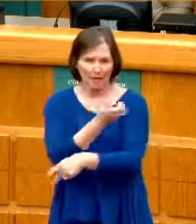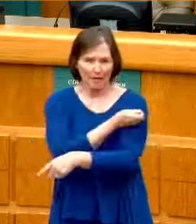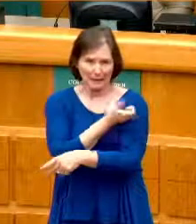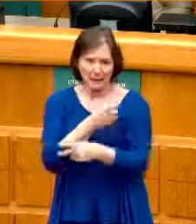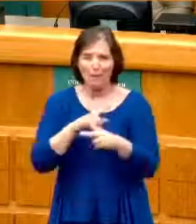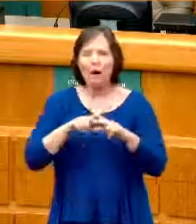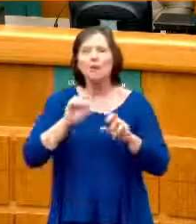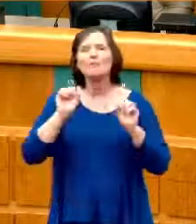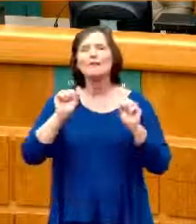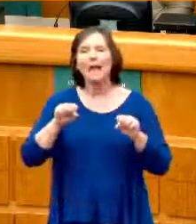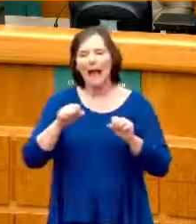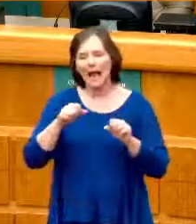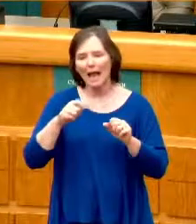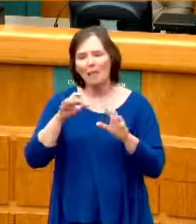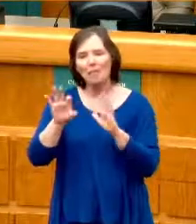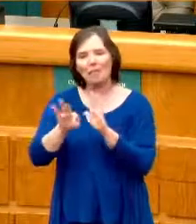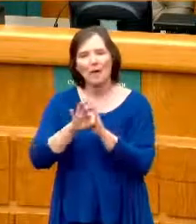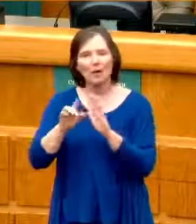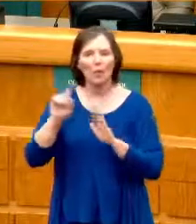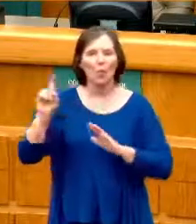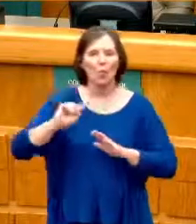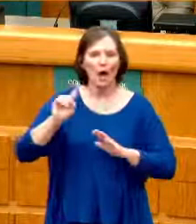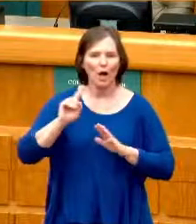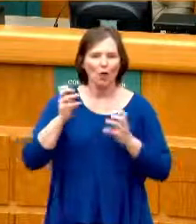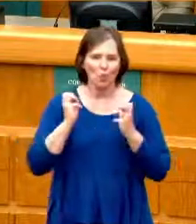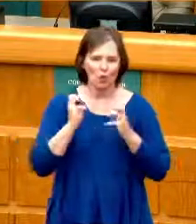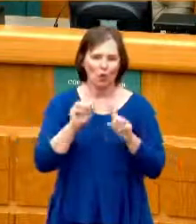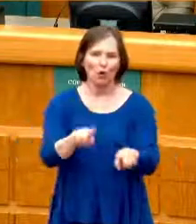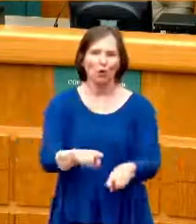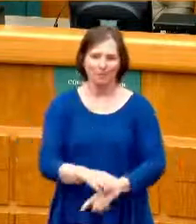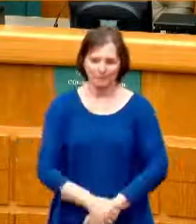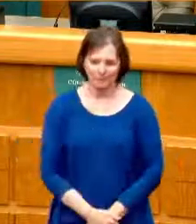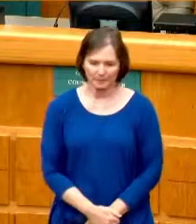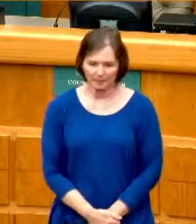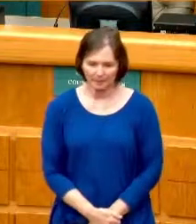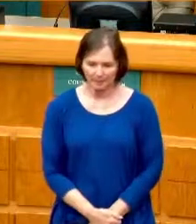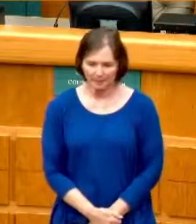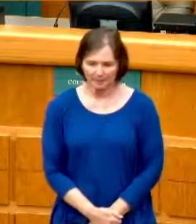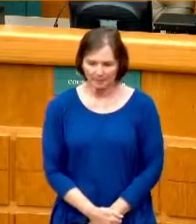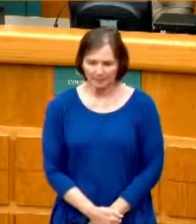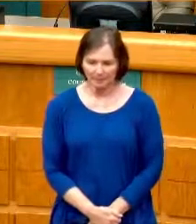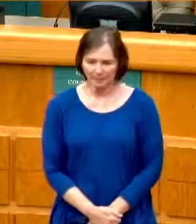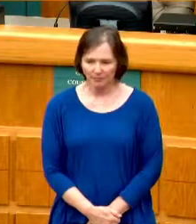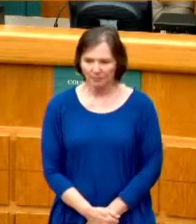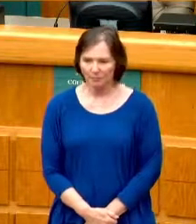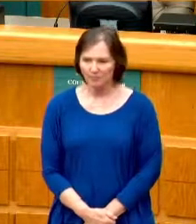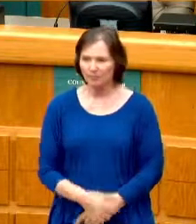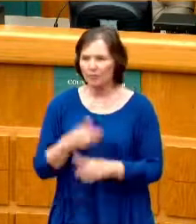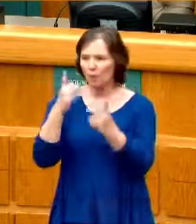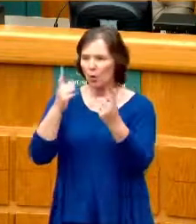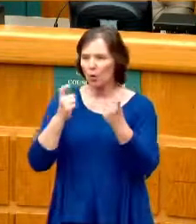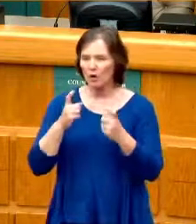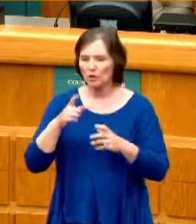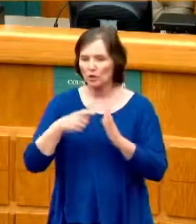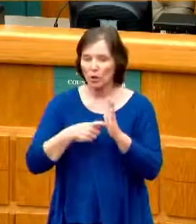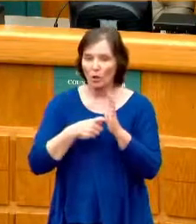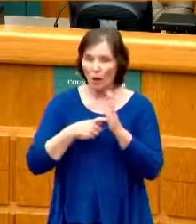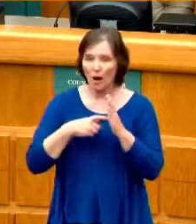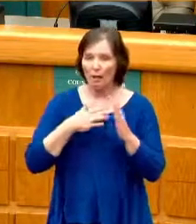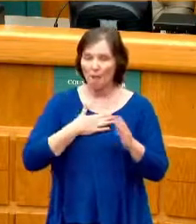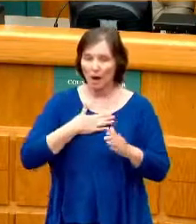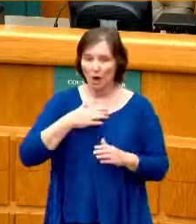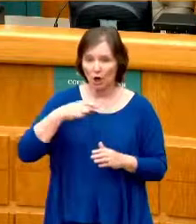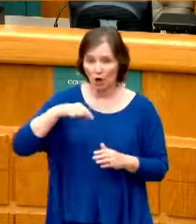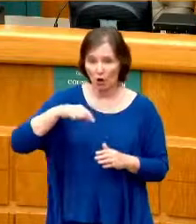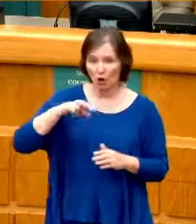Do I have to have my QR when I come to the clinic? And I think I've already mentioned it. No, you don't, but it is much, much faster if you do have your